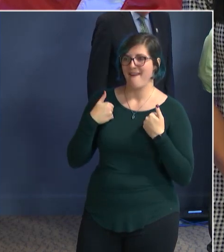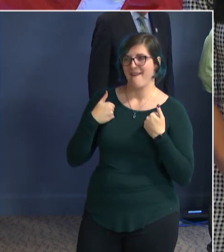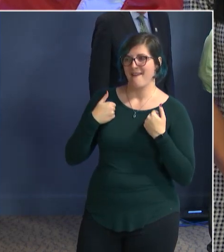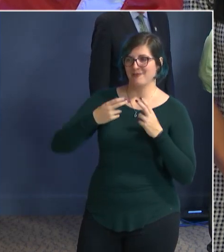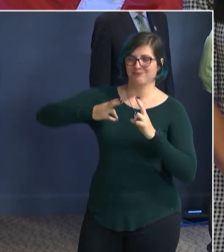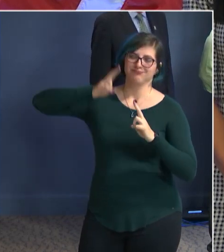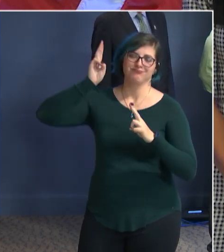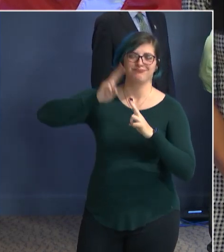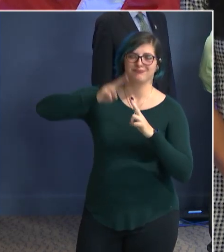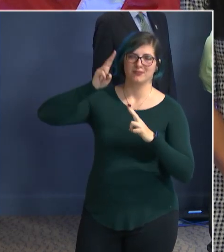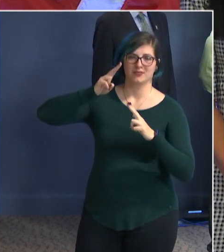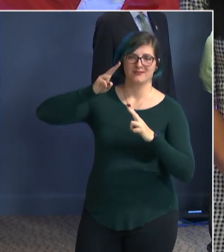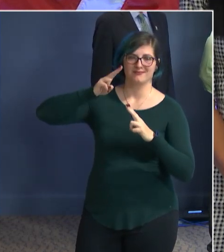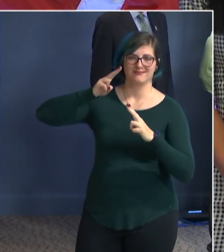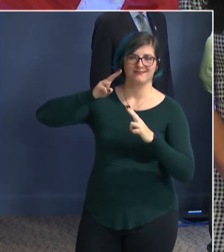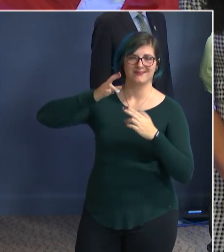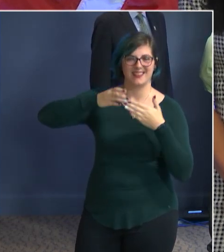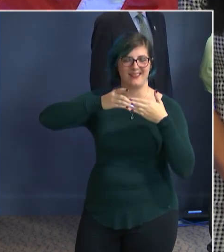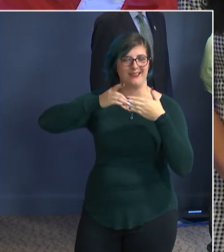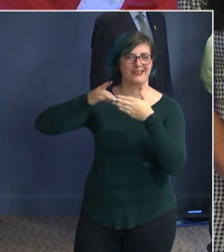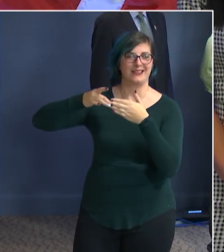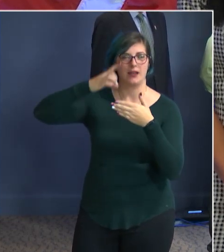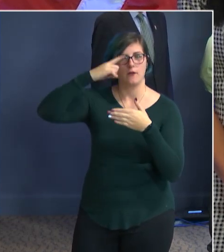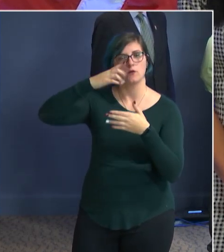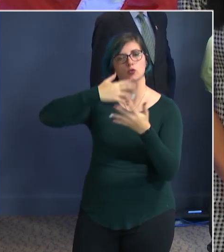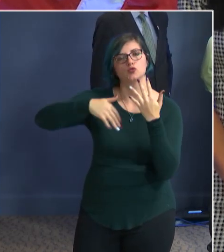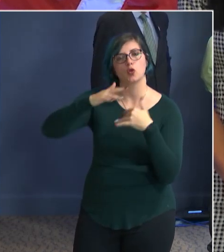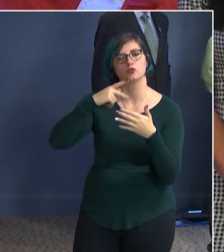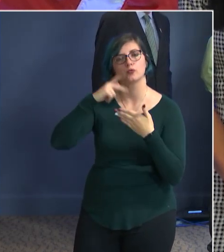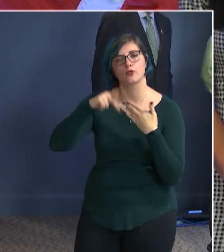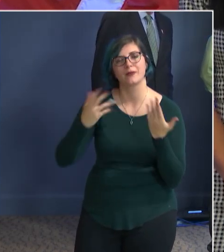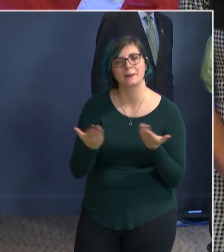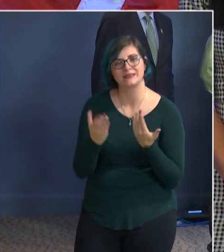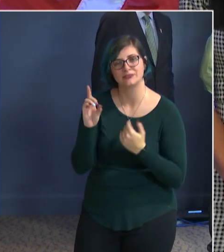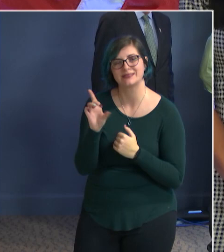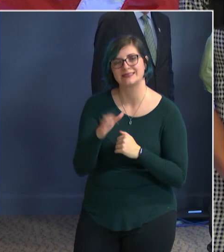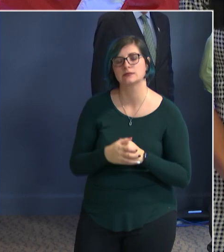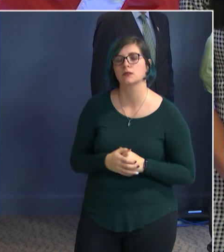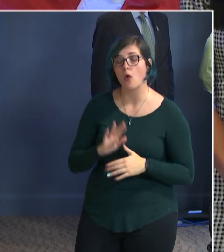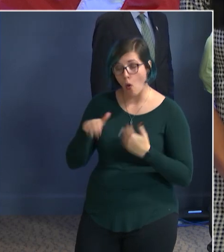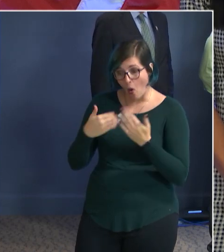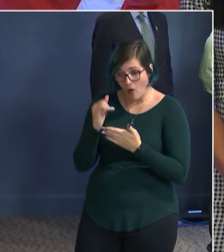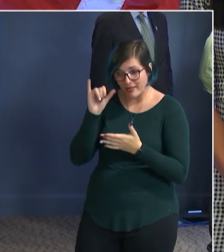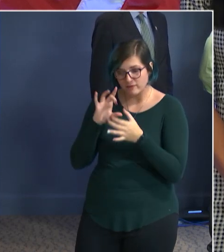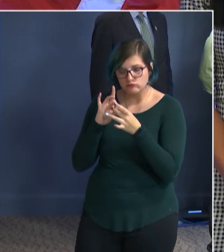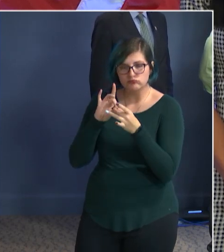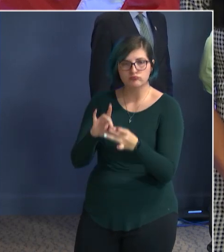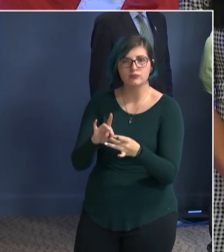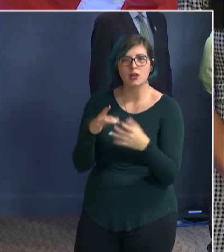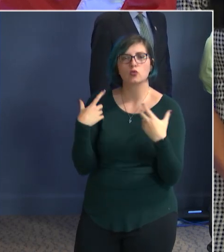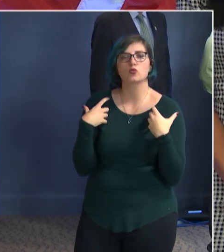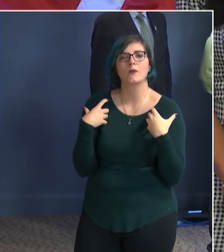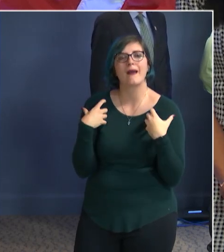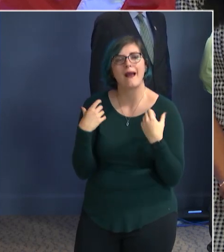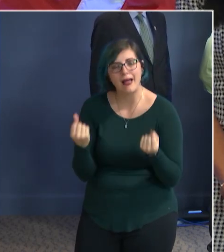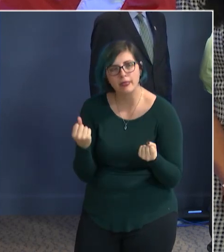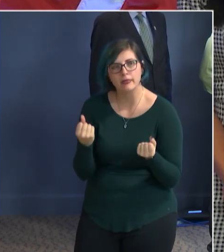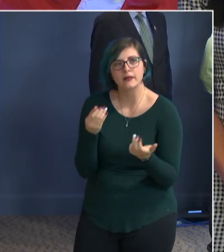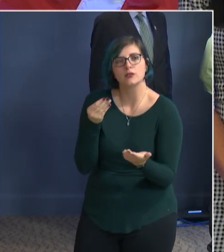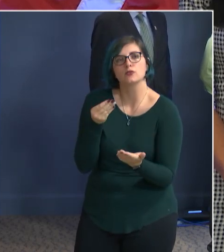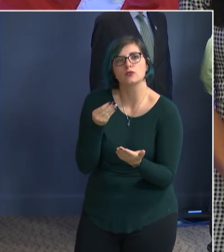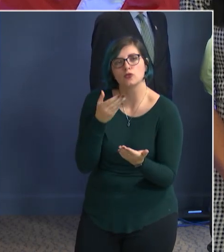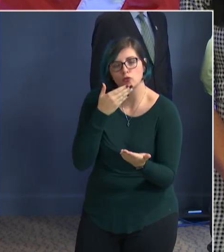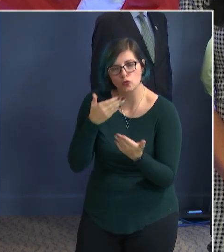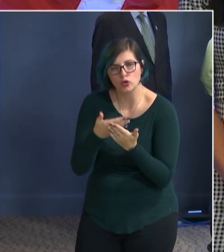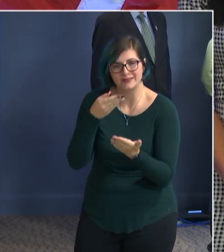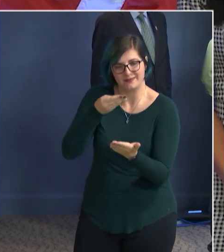in social programs in this city. All of that is related to having healthy finances